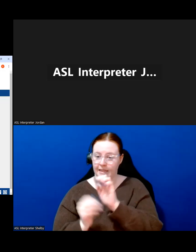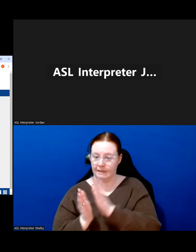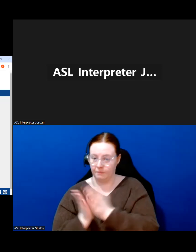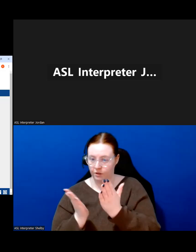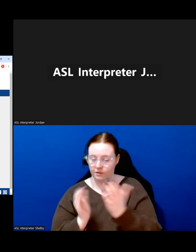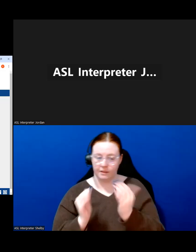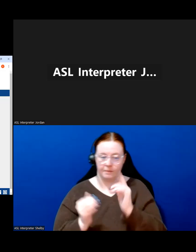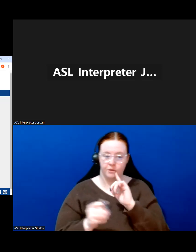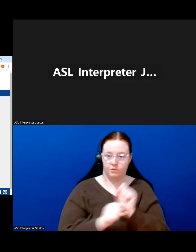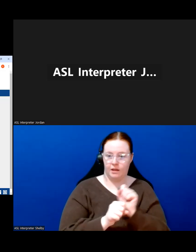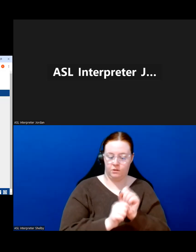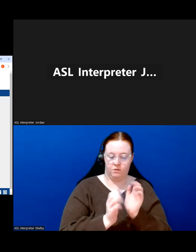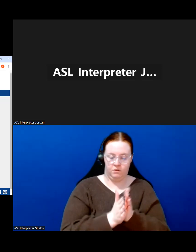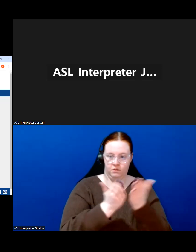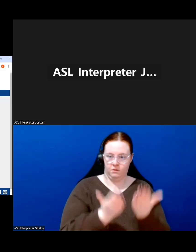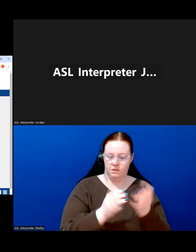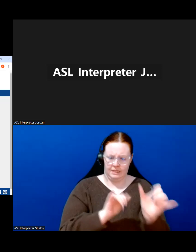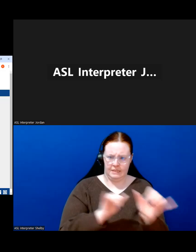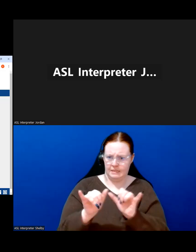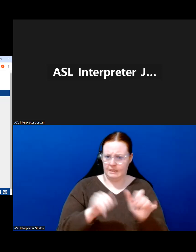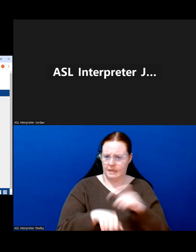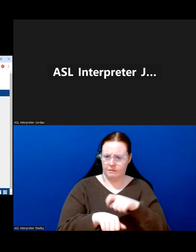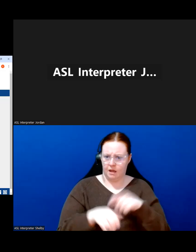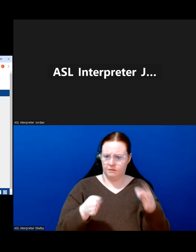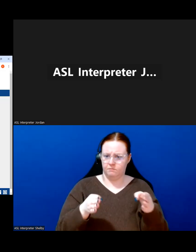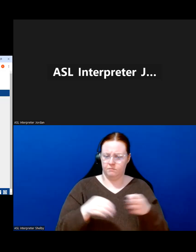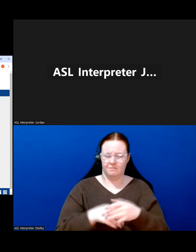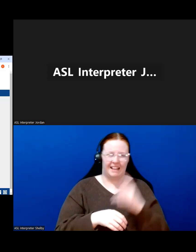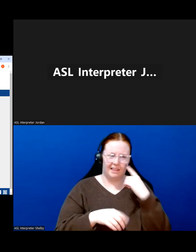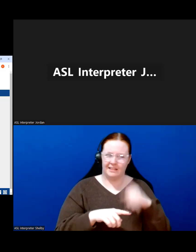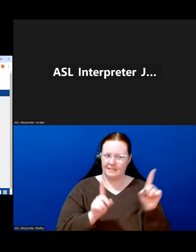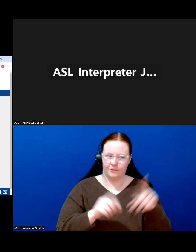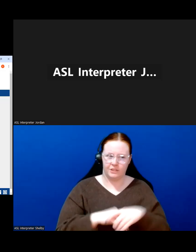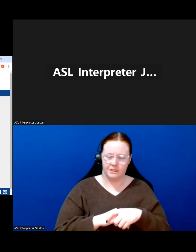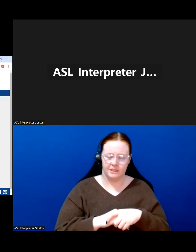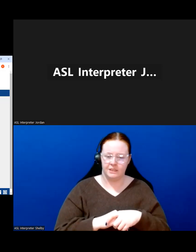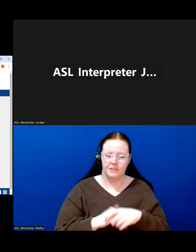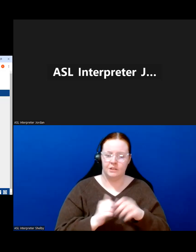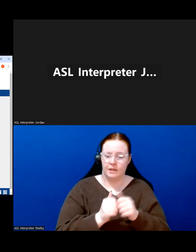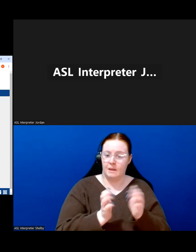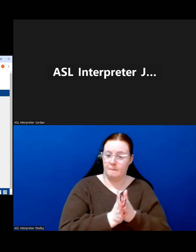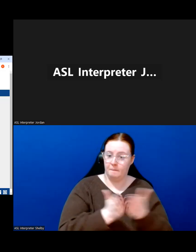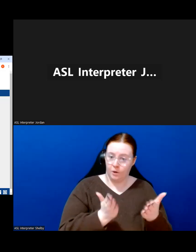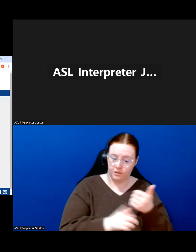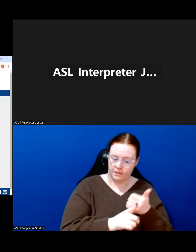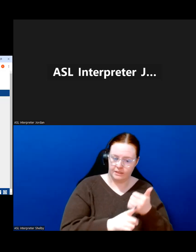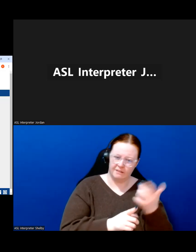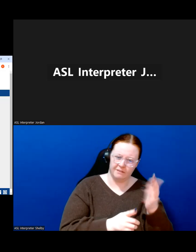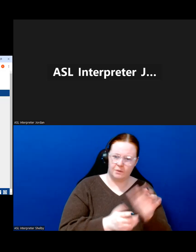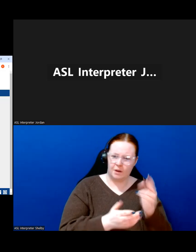same? I think it's a bit different. I think with physical copies, it's about 2 to 3